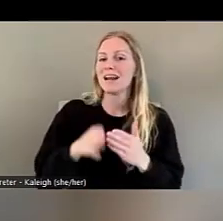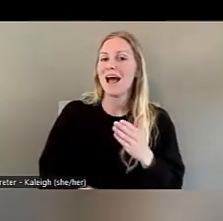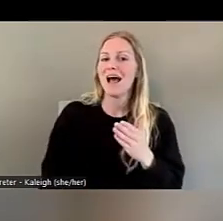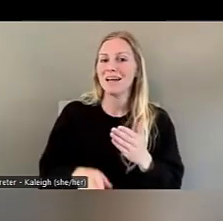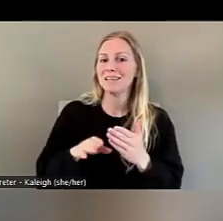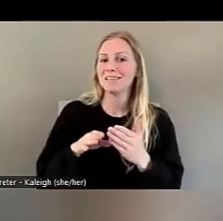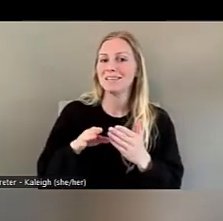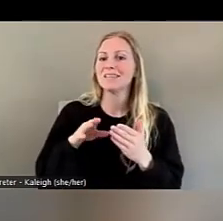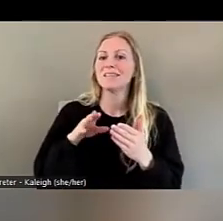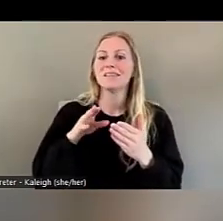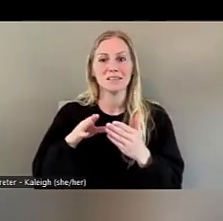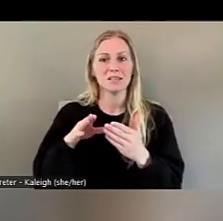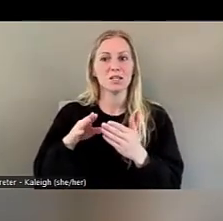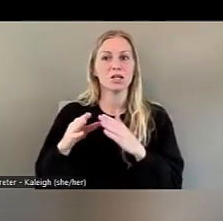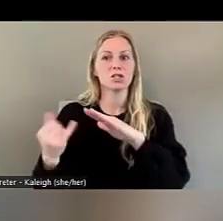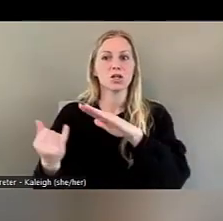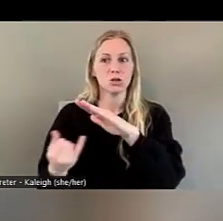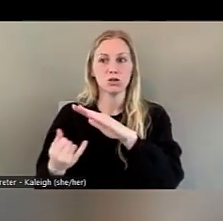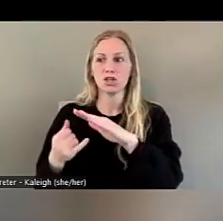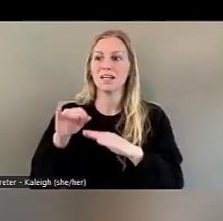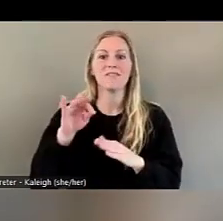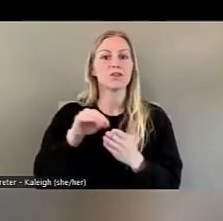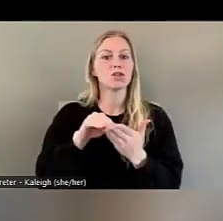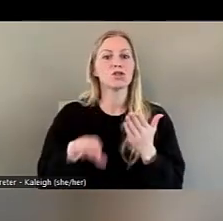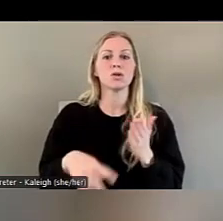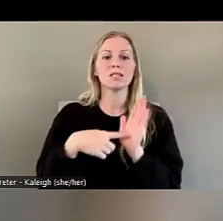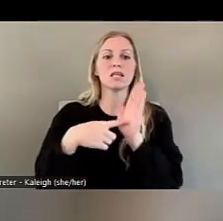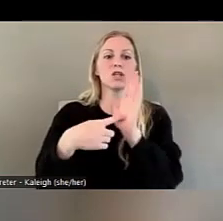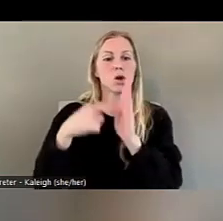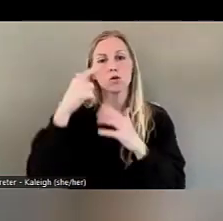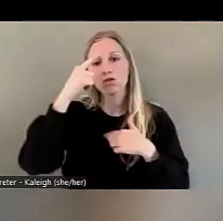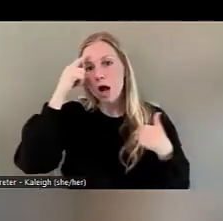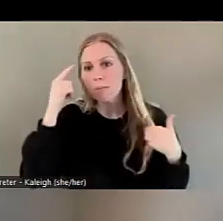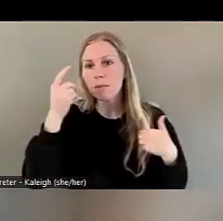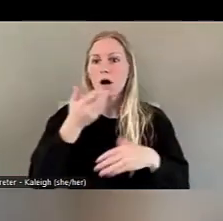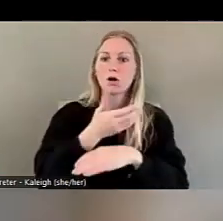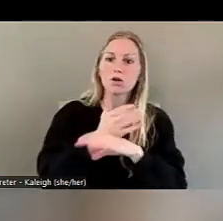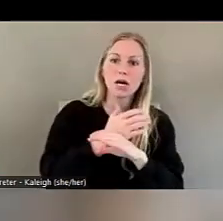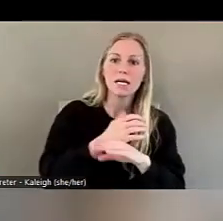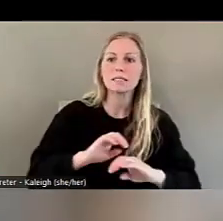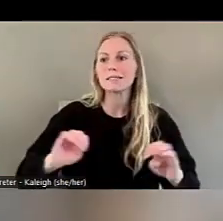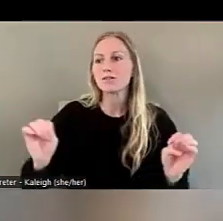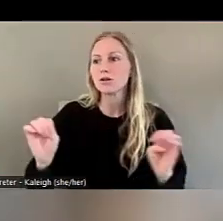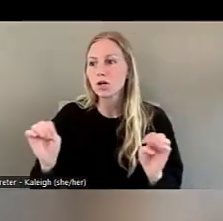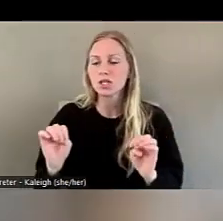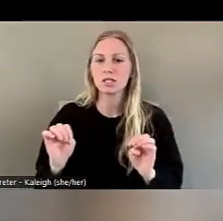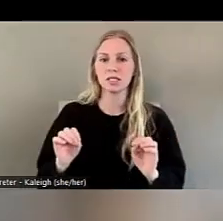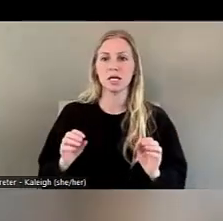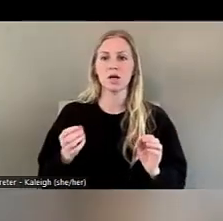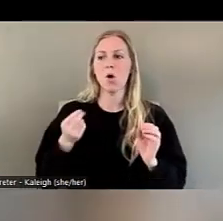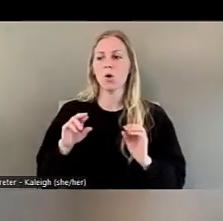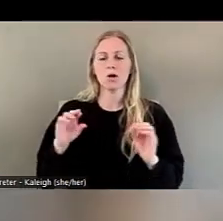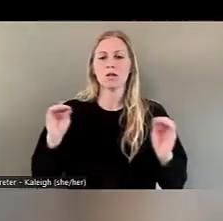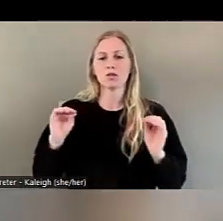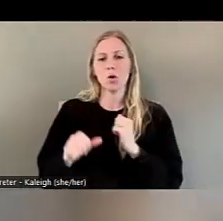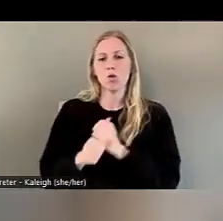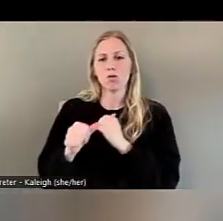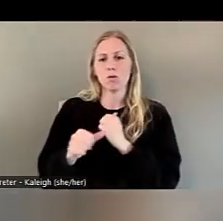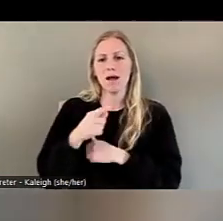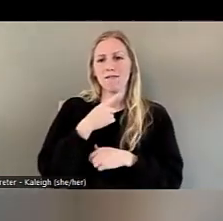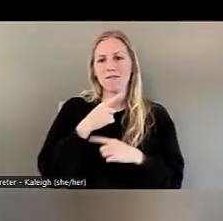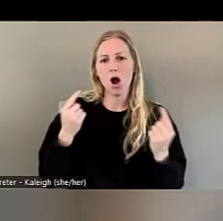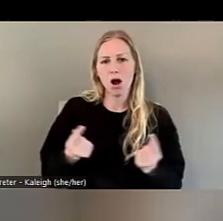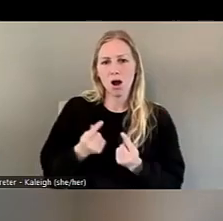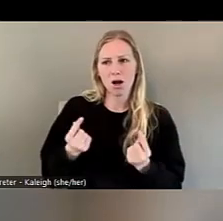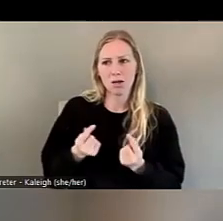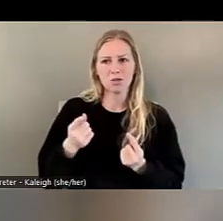showed signs of crisis or trauma, or when there was no longer any threat of harm. We also found that the district had failed